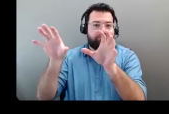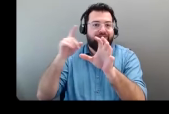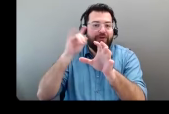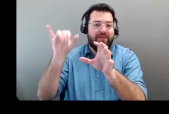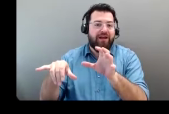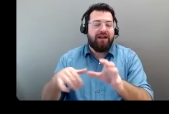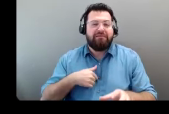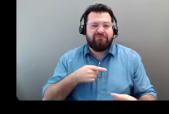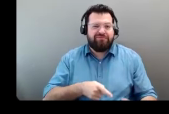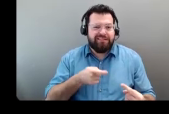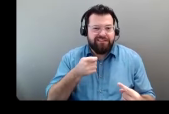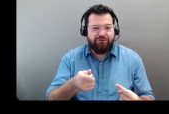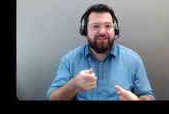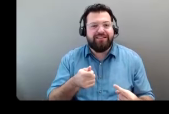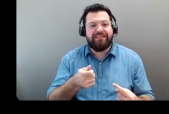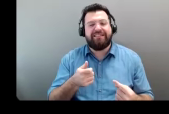little problem with